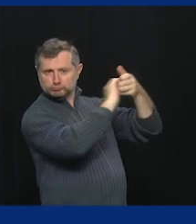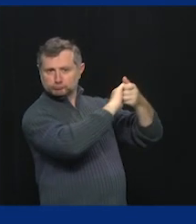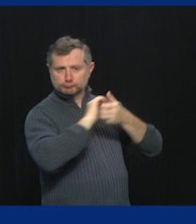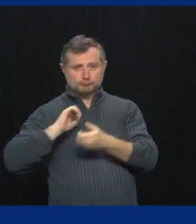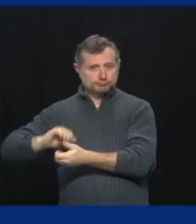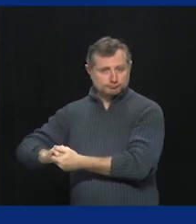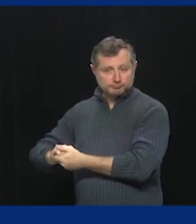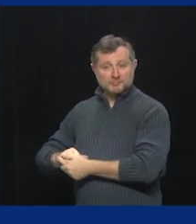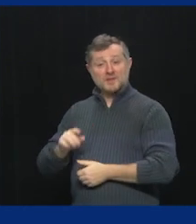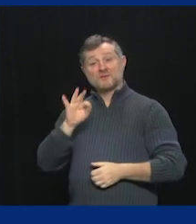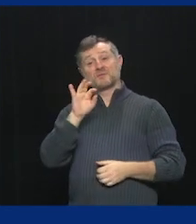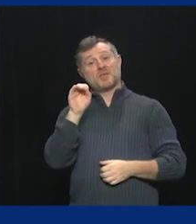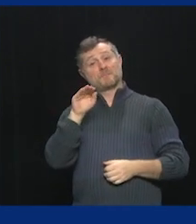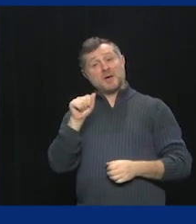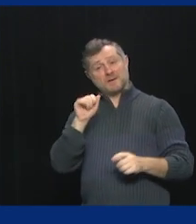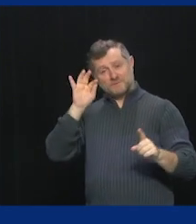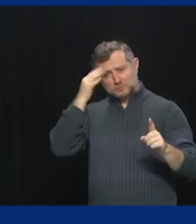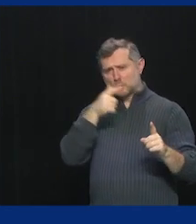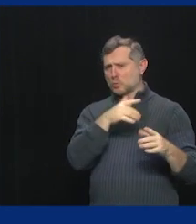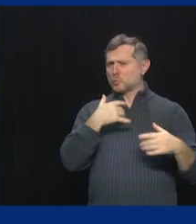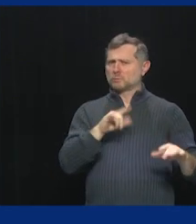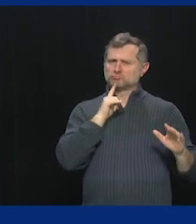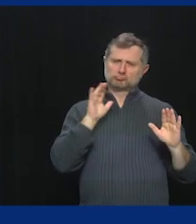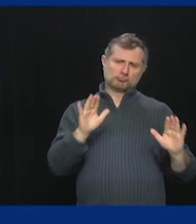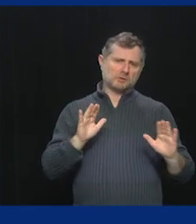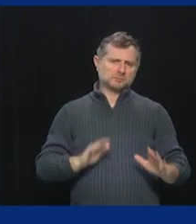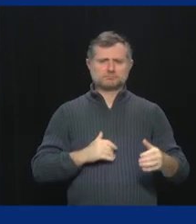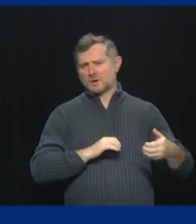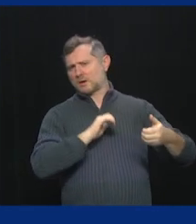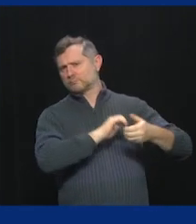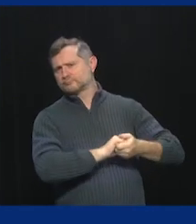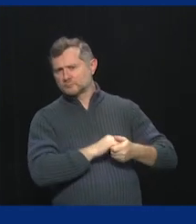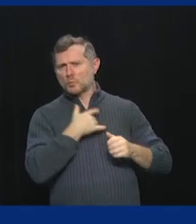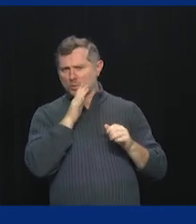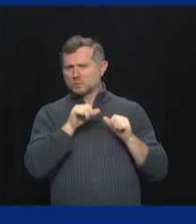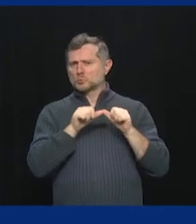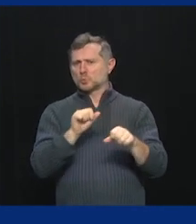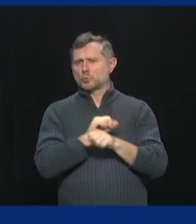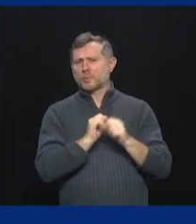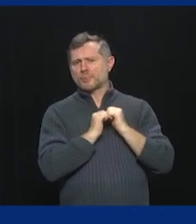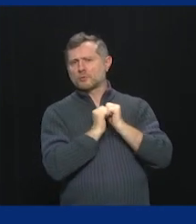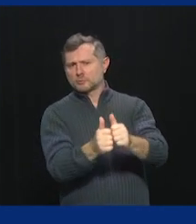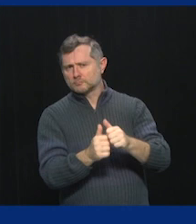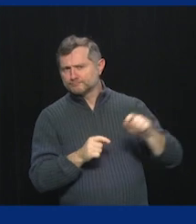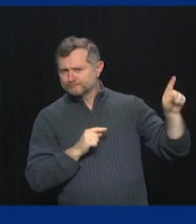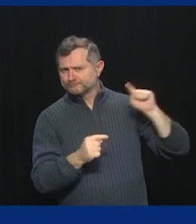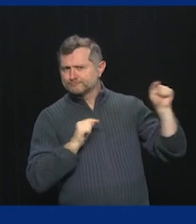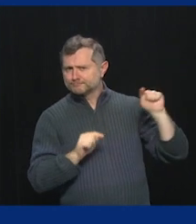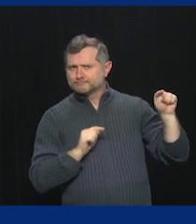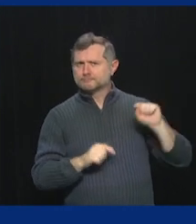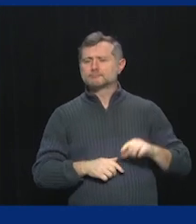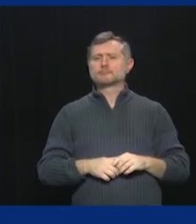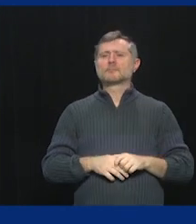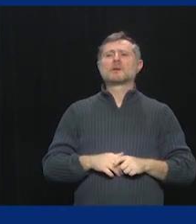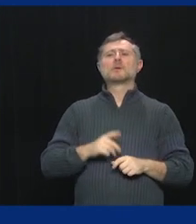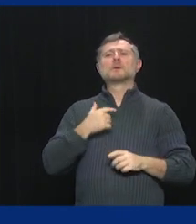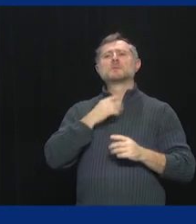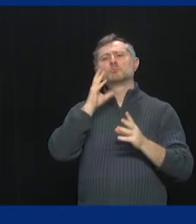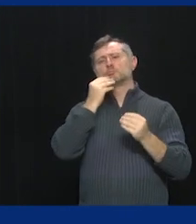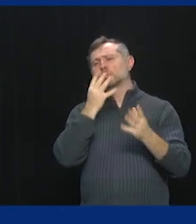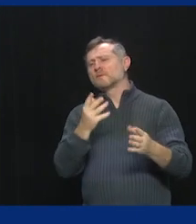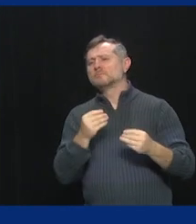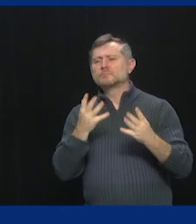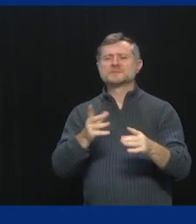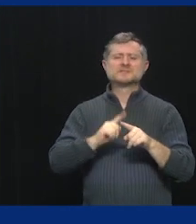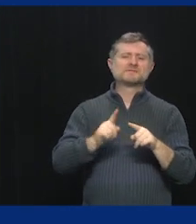and they are great partners of ours, and we will continue to work with them to provide resources back into